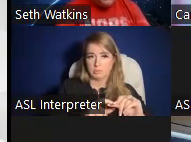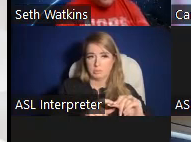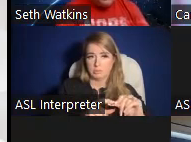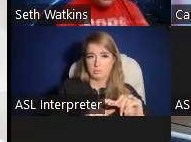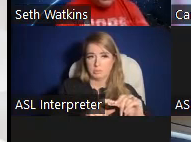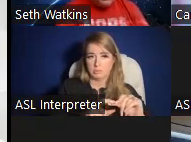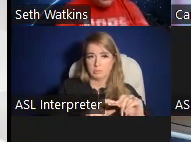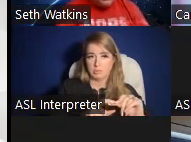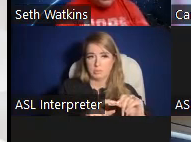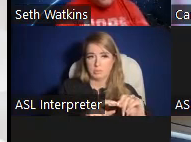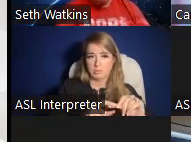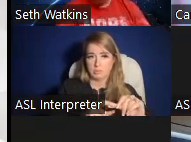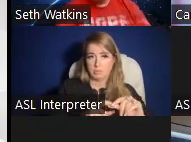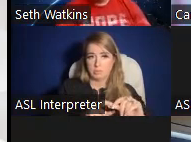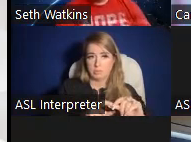Seth, go ahead.